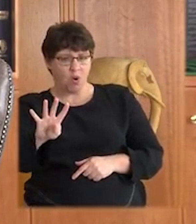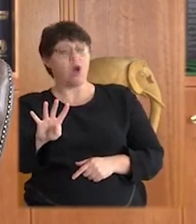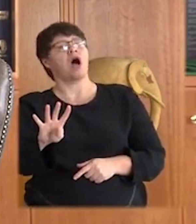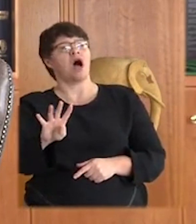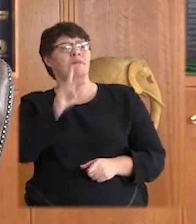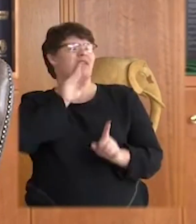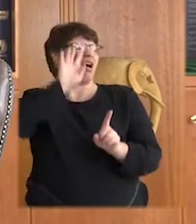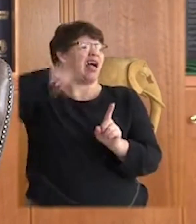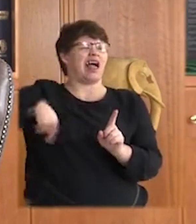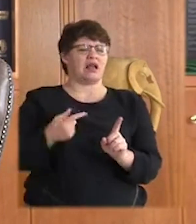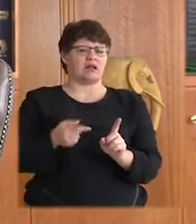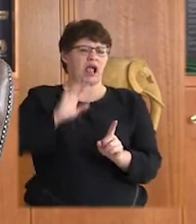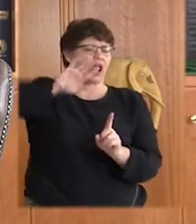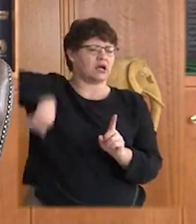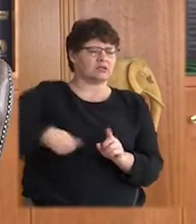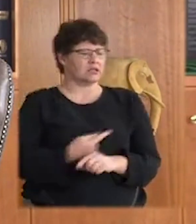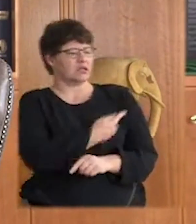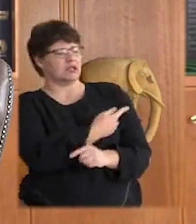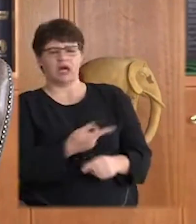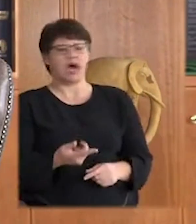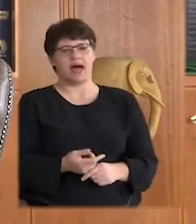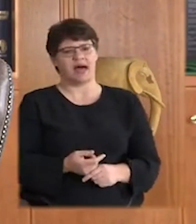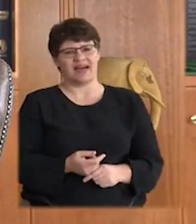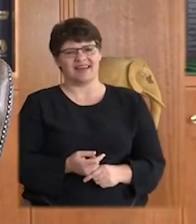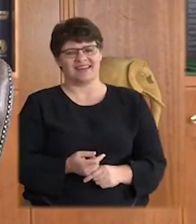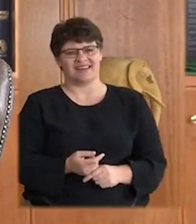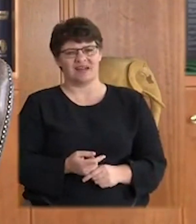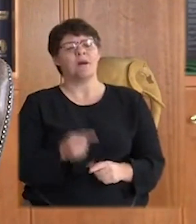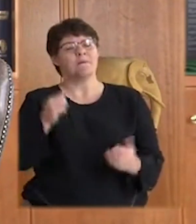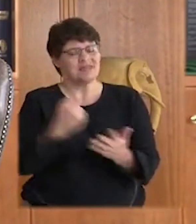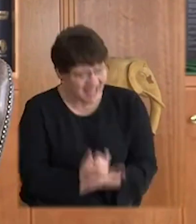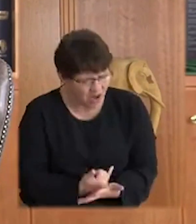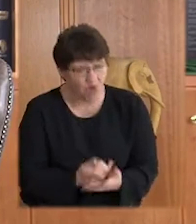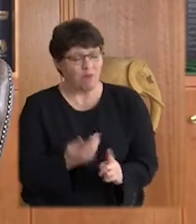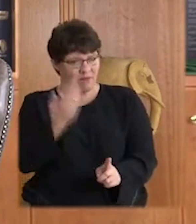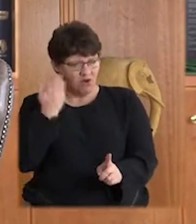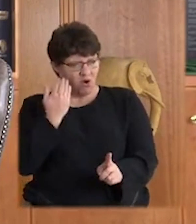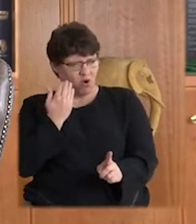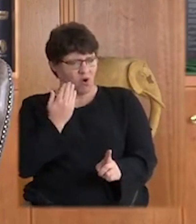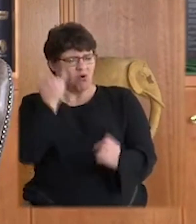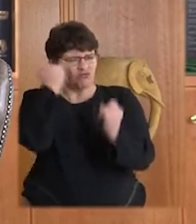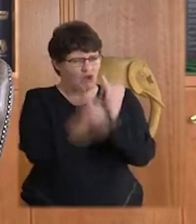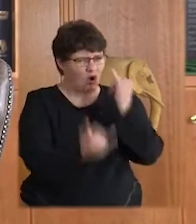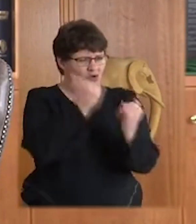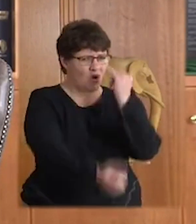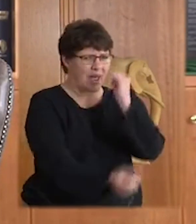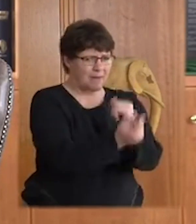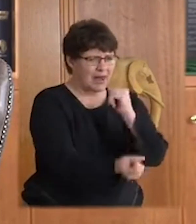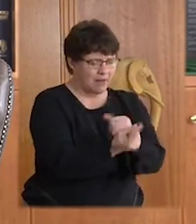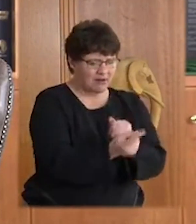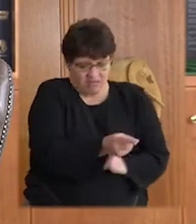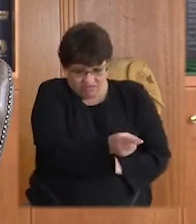deferred. We must make real the right of all our